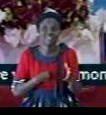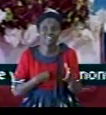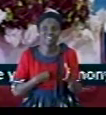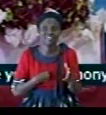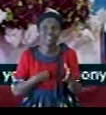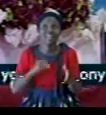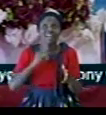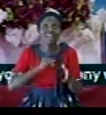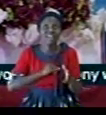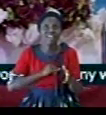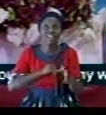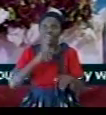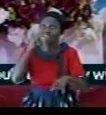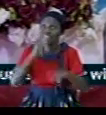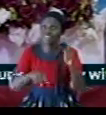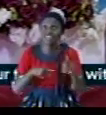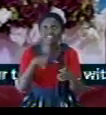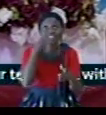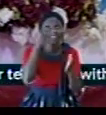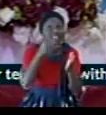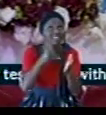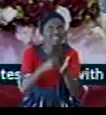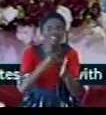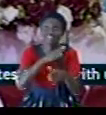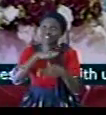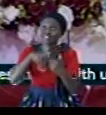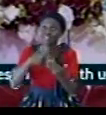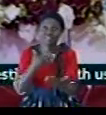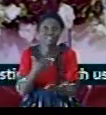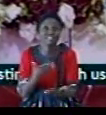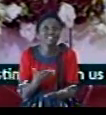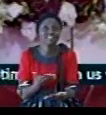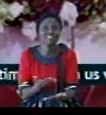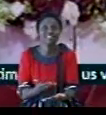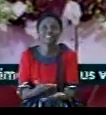I cannot tell it